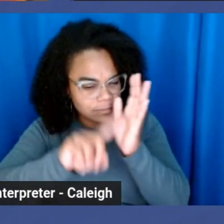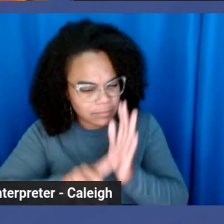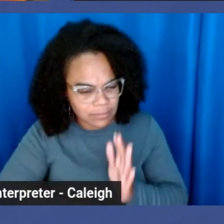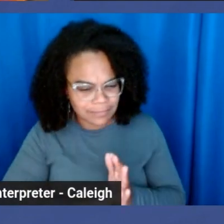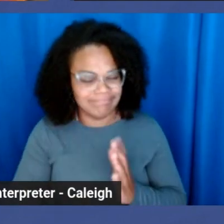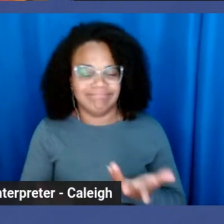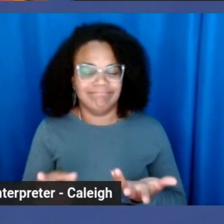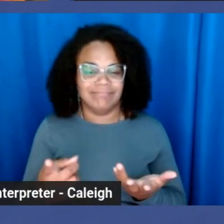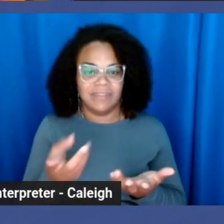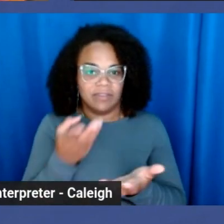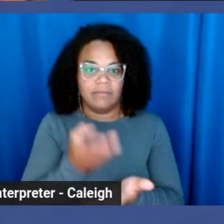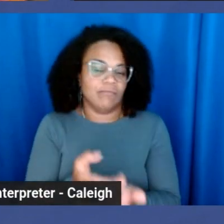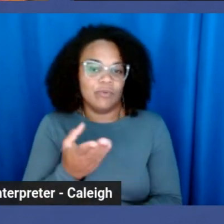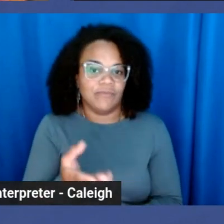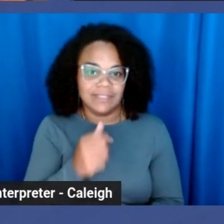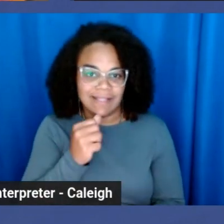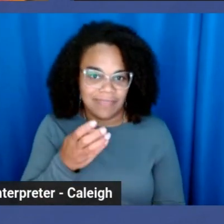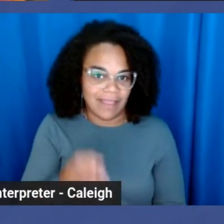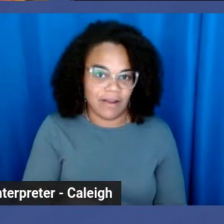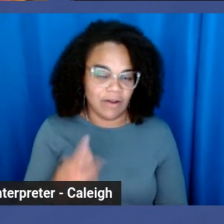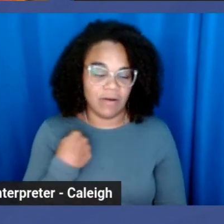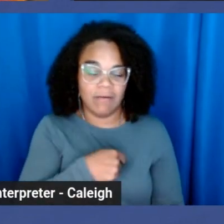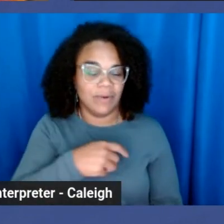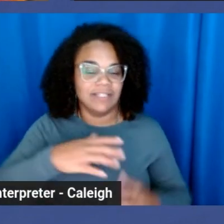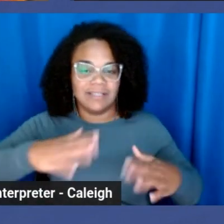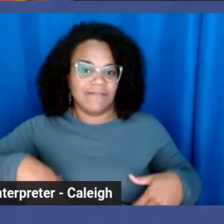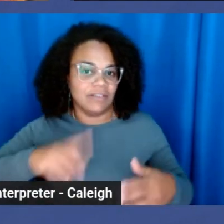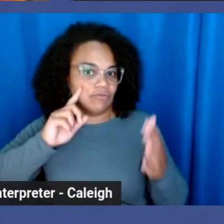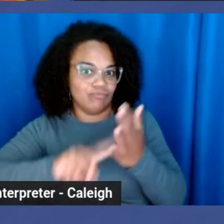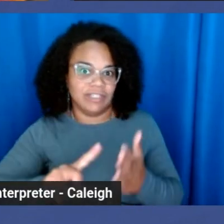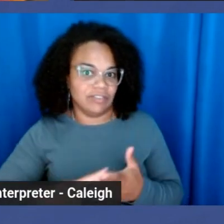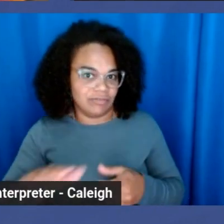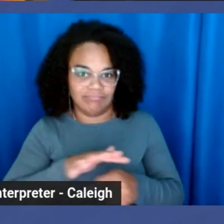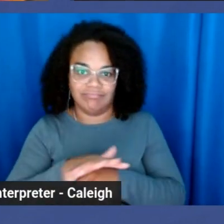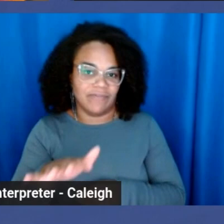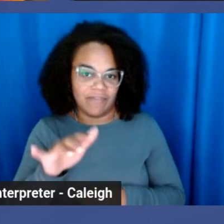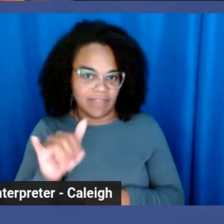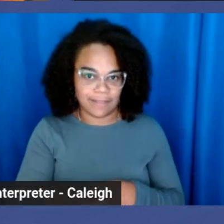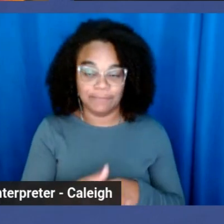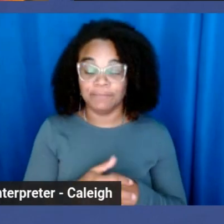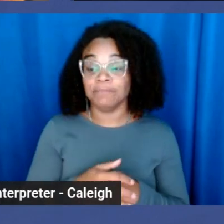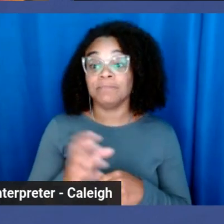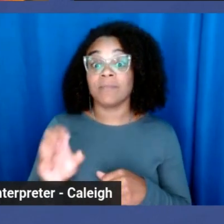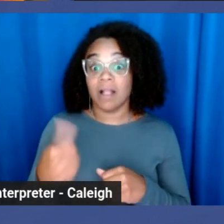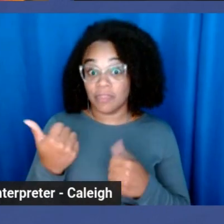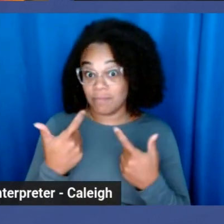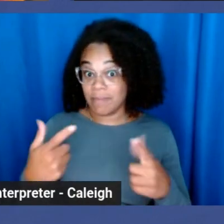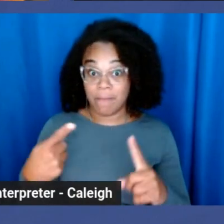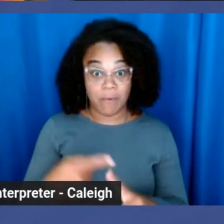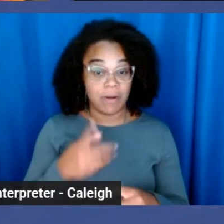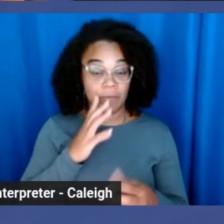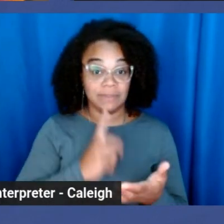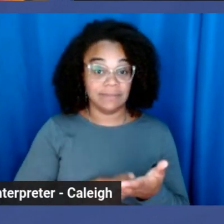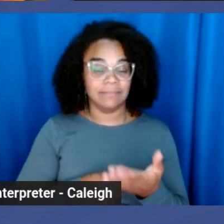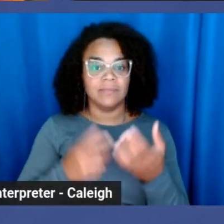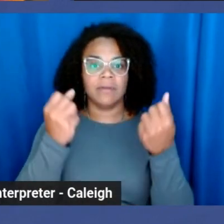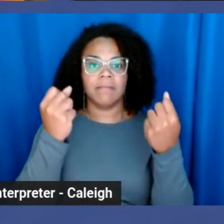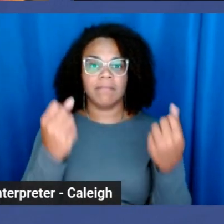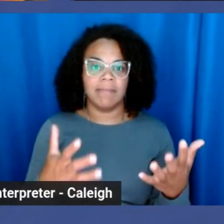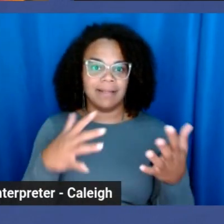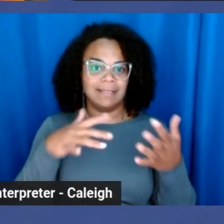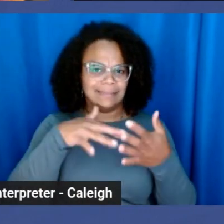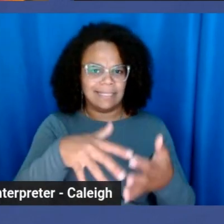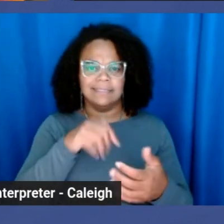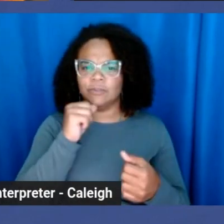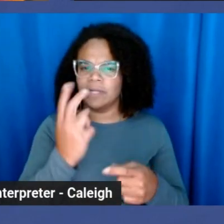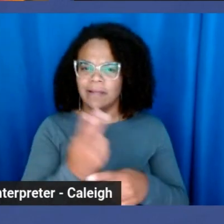research onto it in it. Another big thing I'll talk about is that a lot of these studies don't use consistent language.